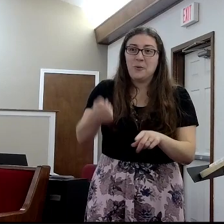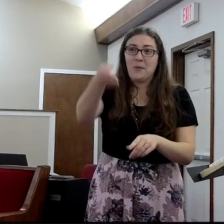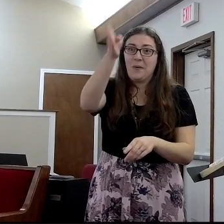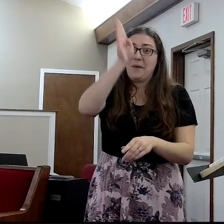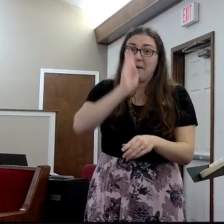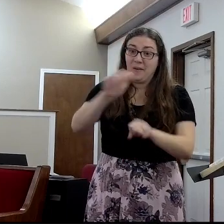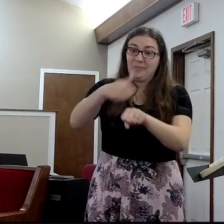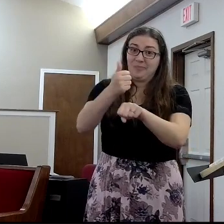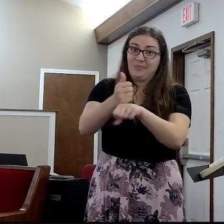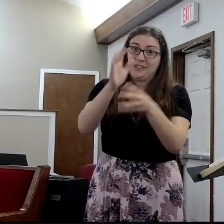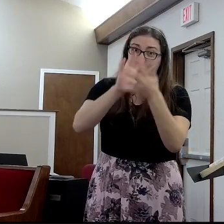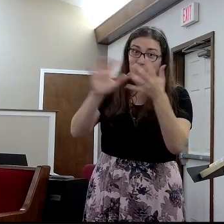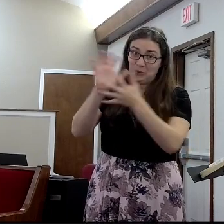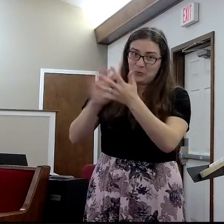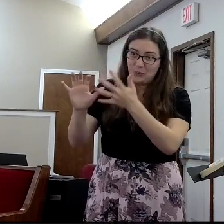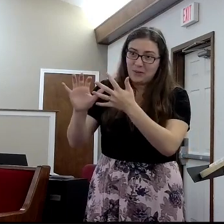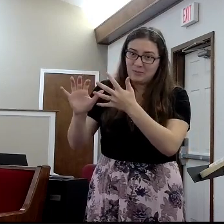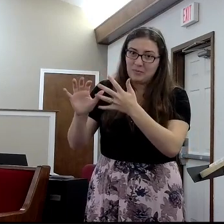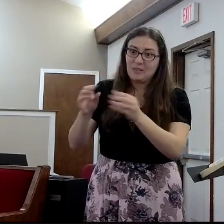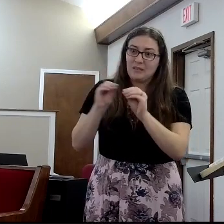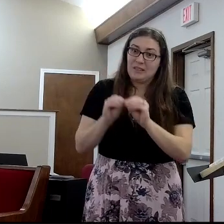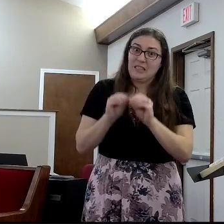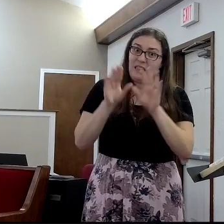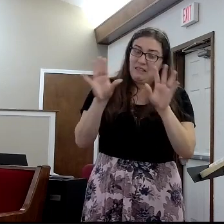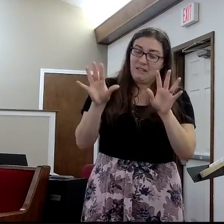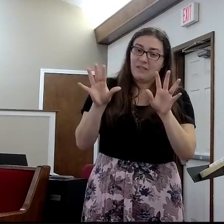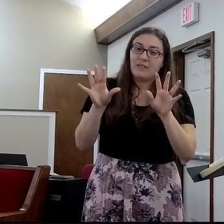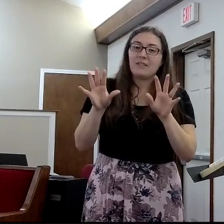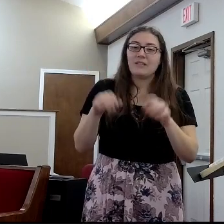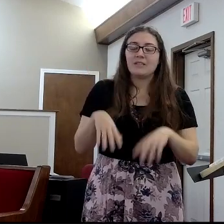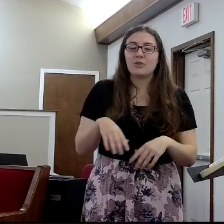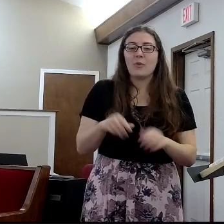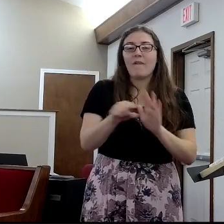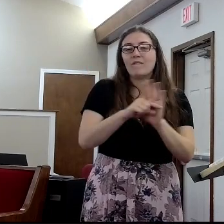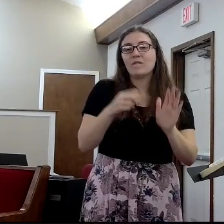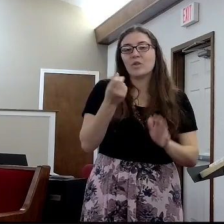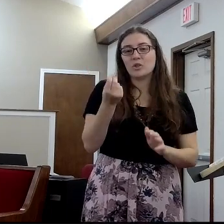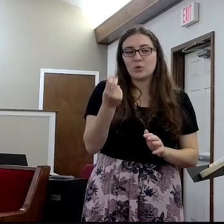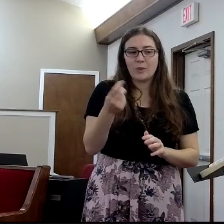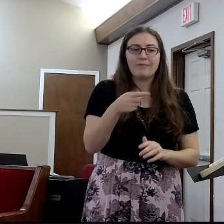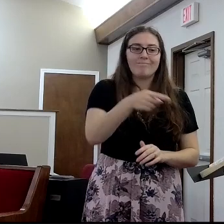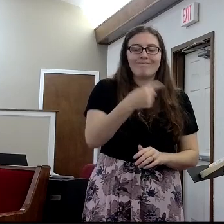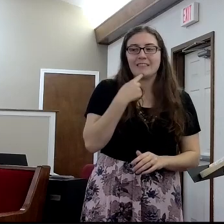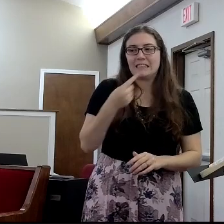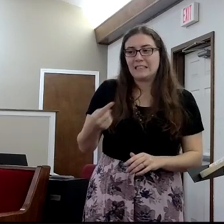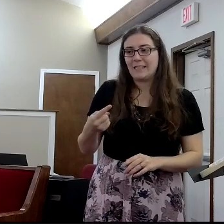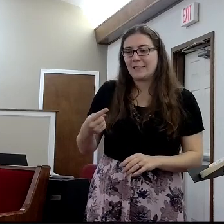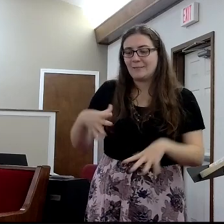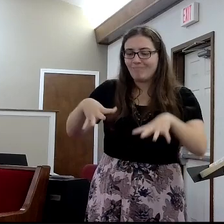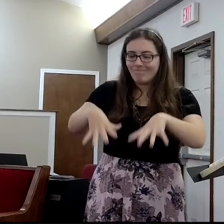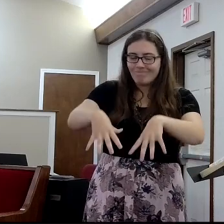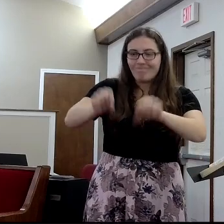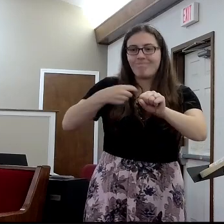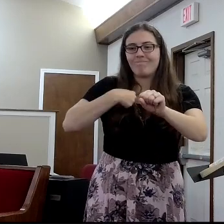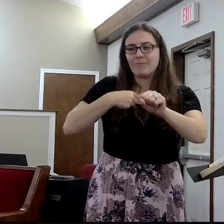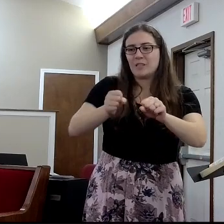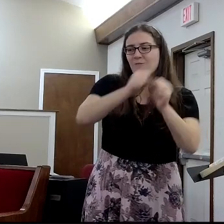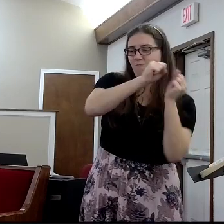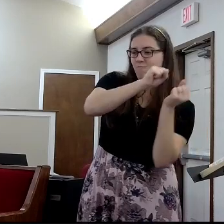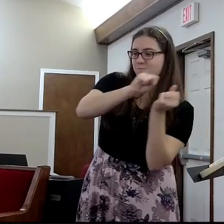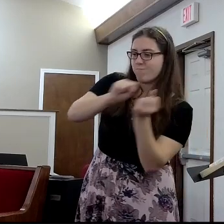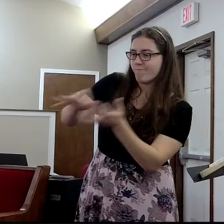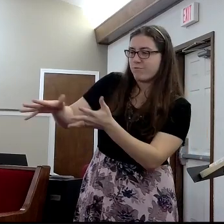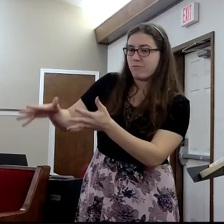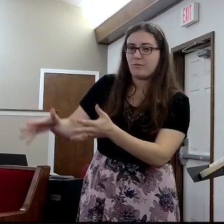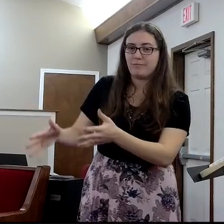context. But God had sent this storm, and now it's clear to the mariners. And he said unto them, verse 12, "Take me up,